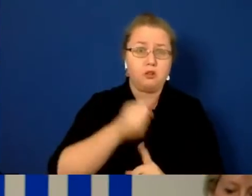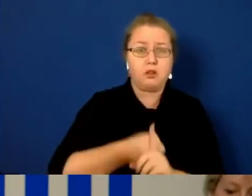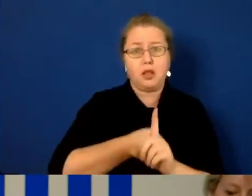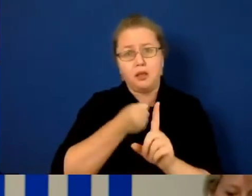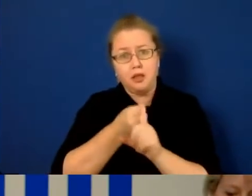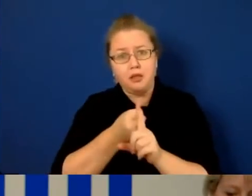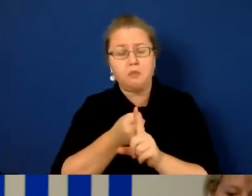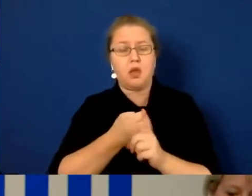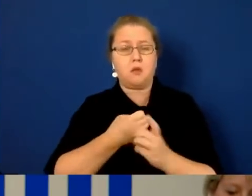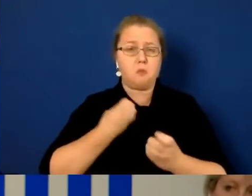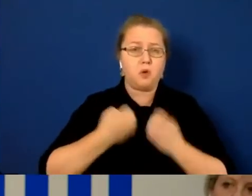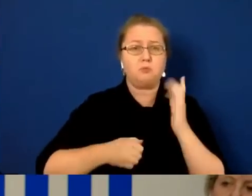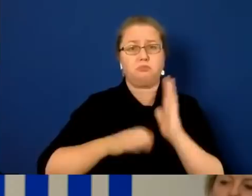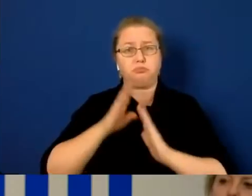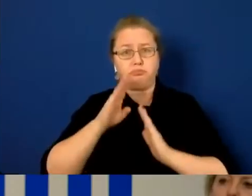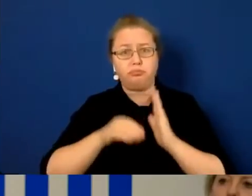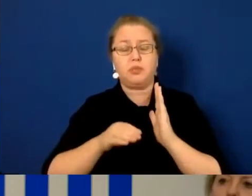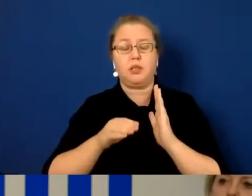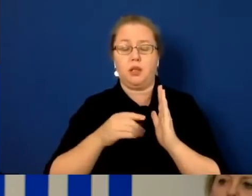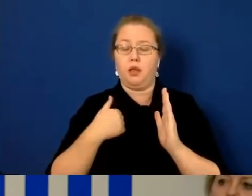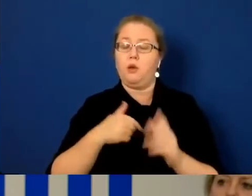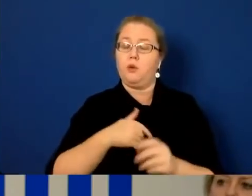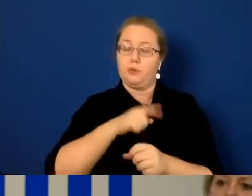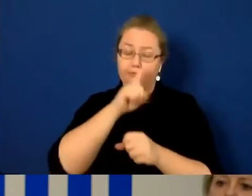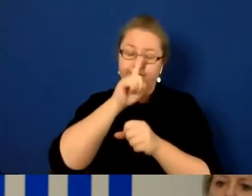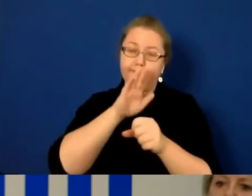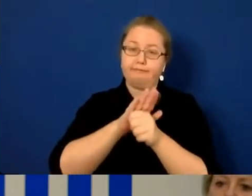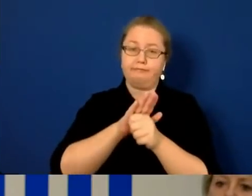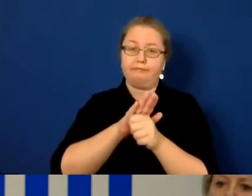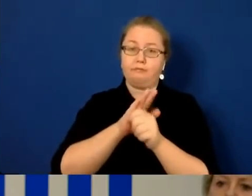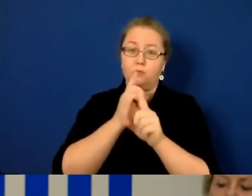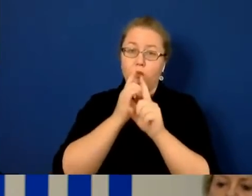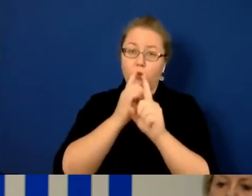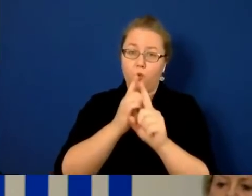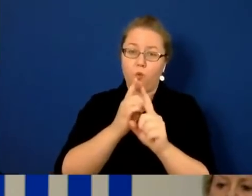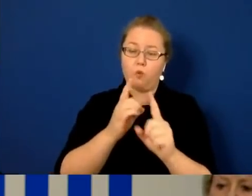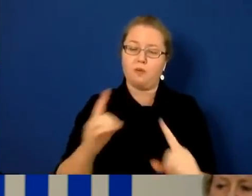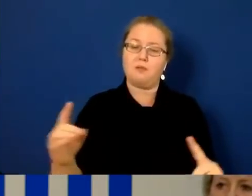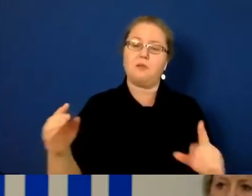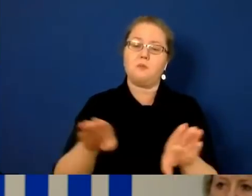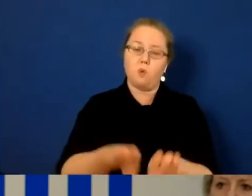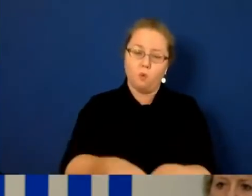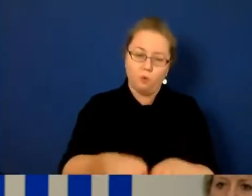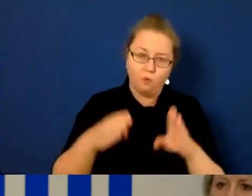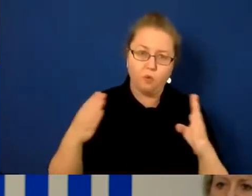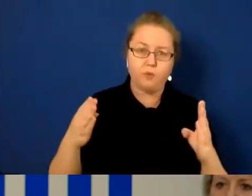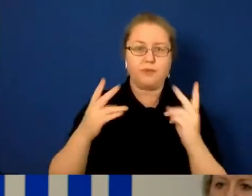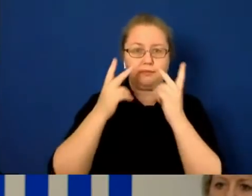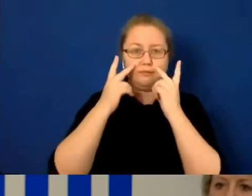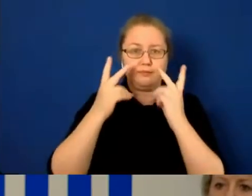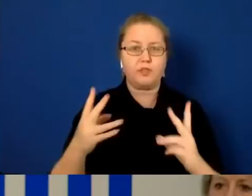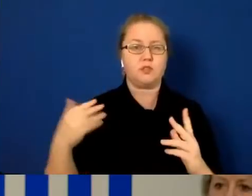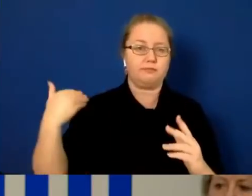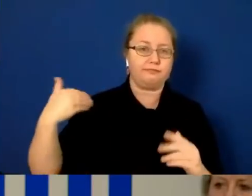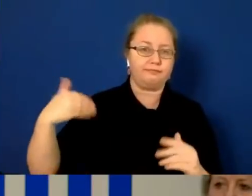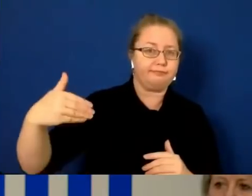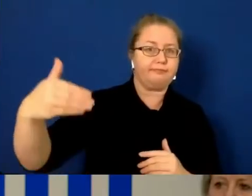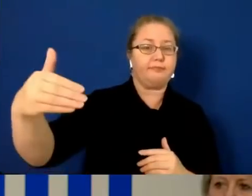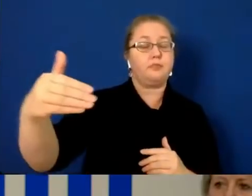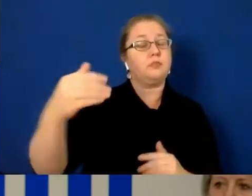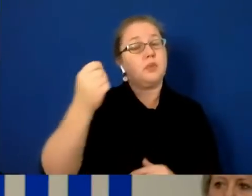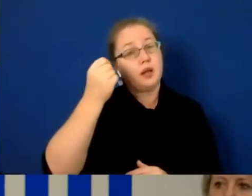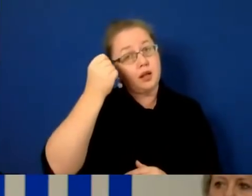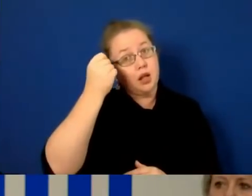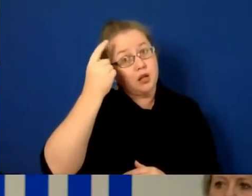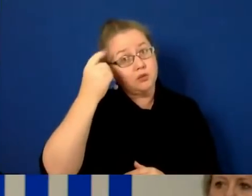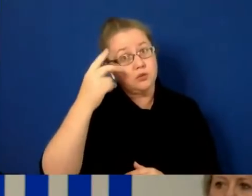the seniors representative has done a survey. I expect at some point in the near future to receive the results of those surveys and for those to make public. And I know